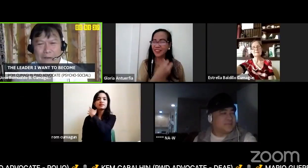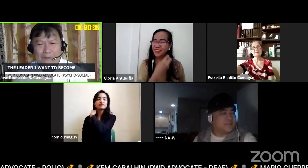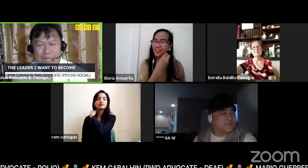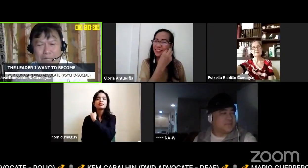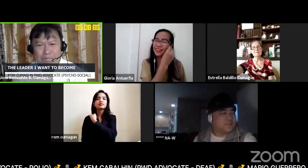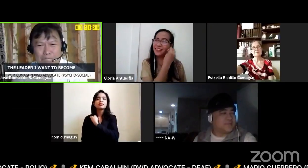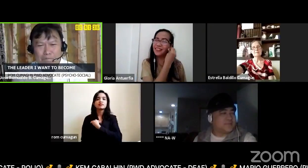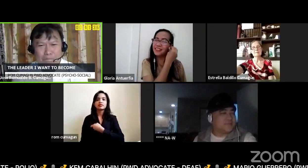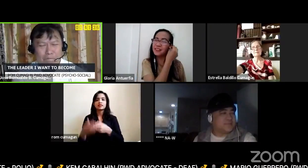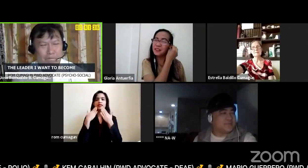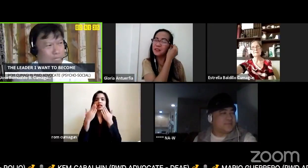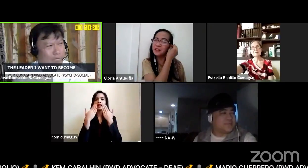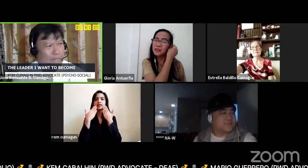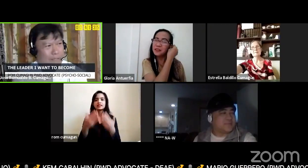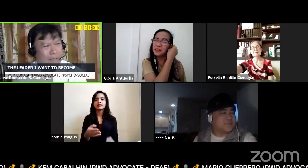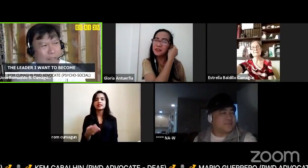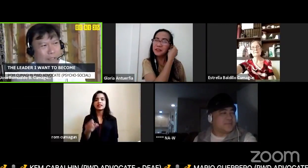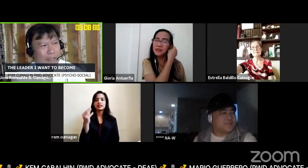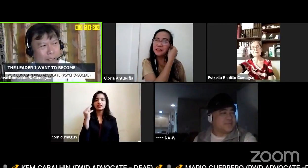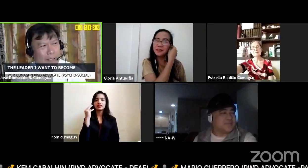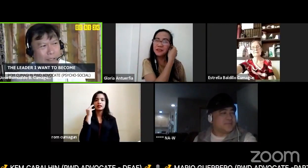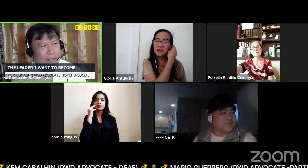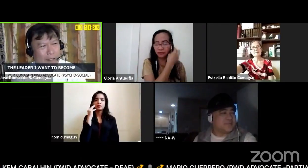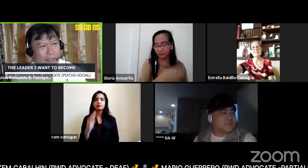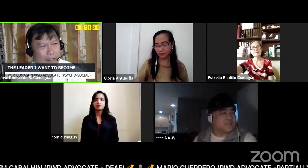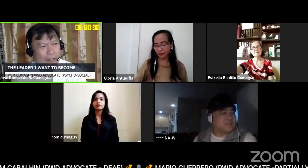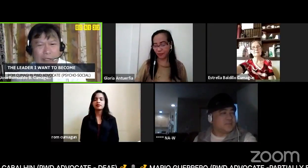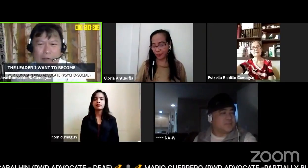Okay. Um,